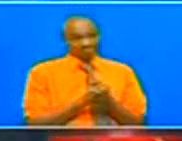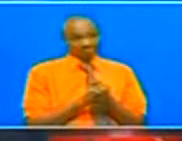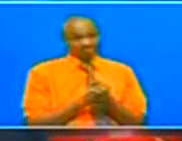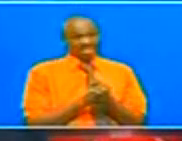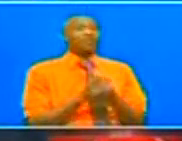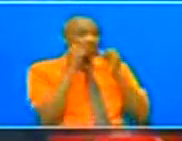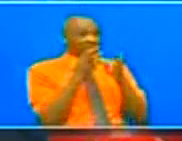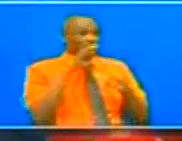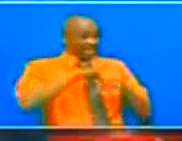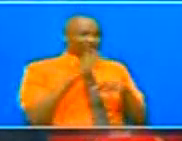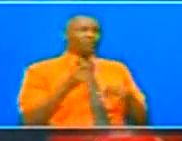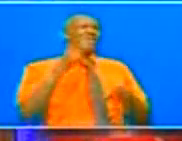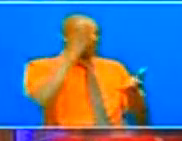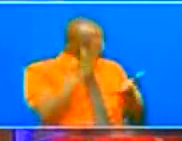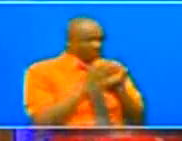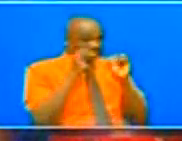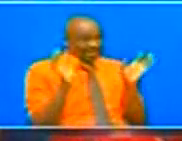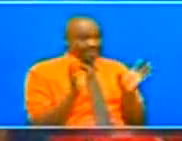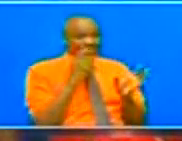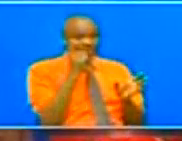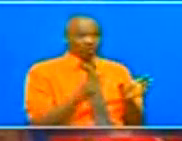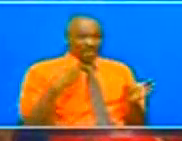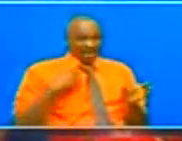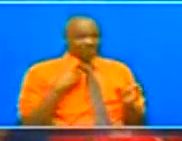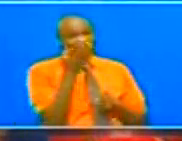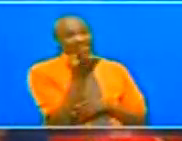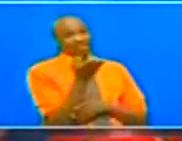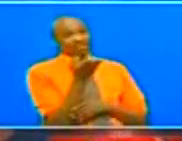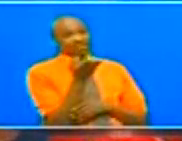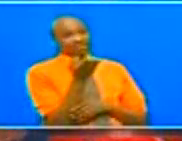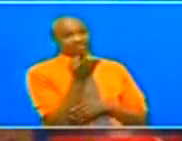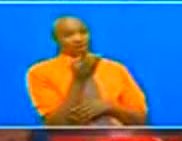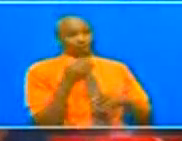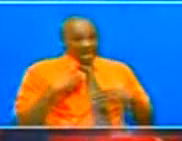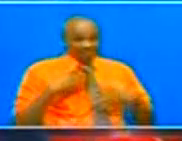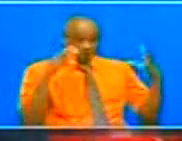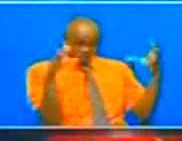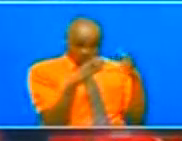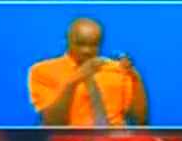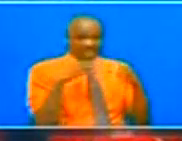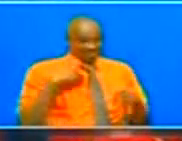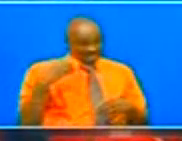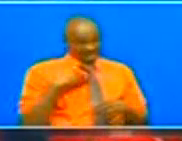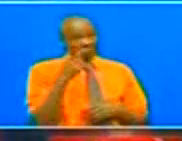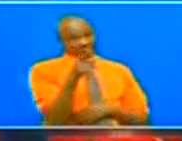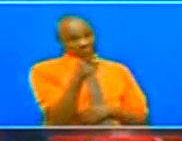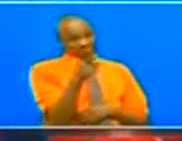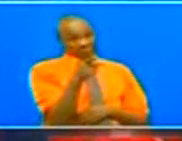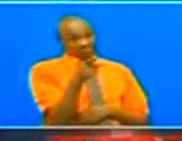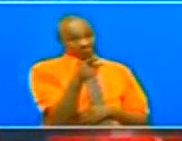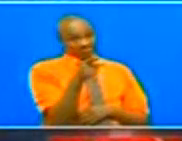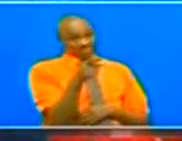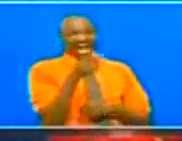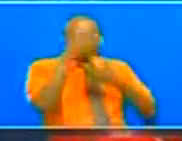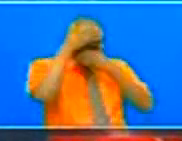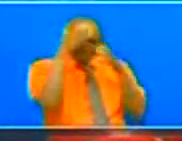Intelligence has confirmed that there are cells of Al-Shabaab within the country. And I come from that county. I mean,